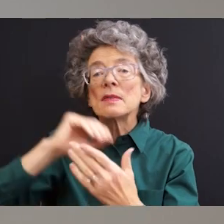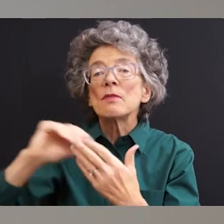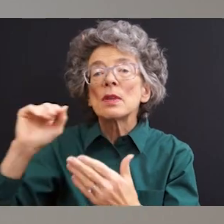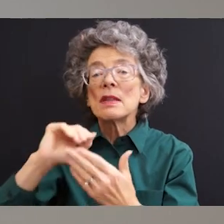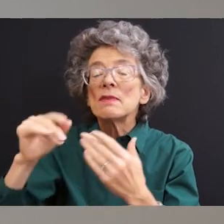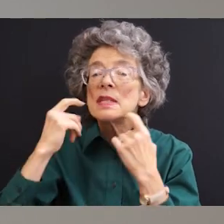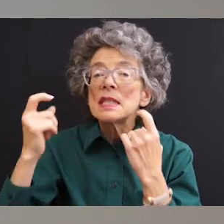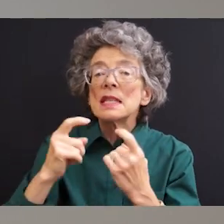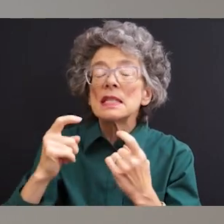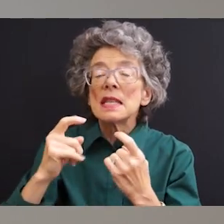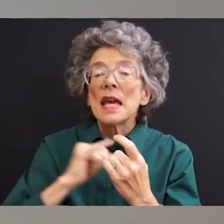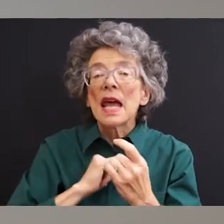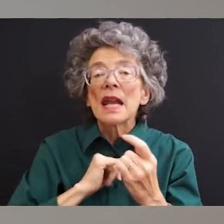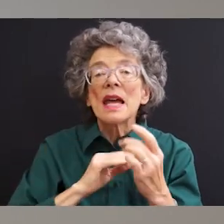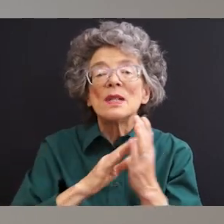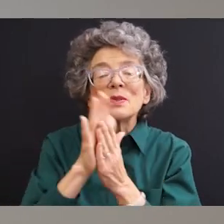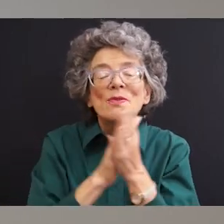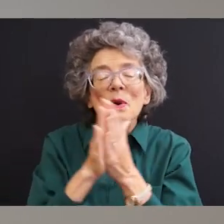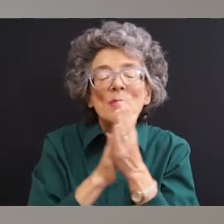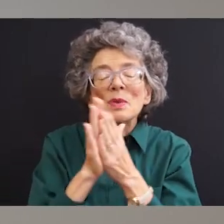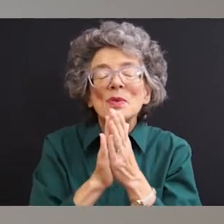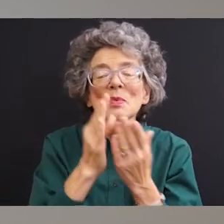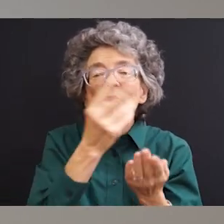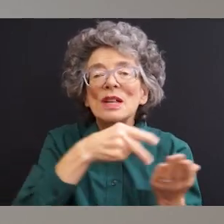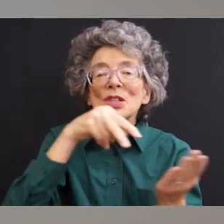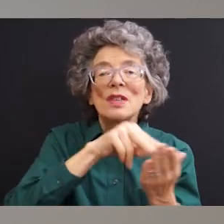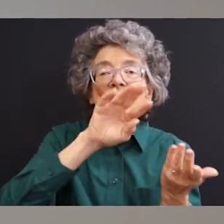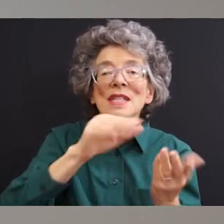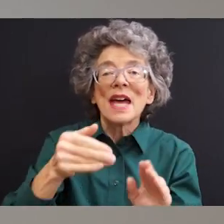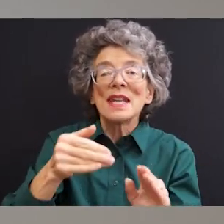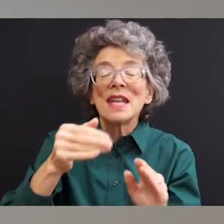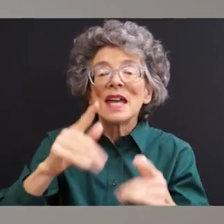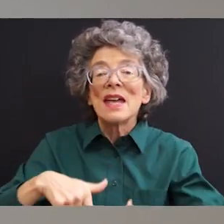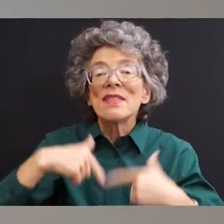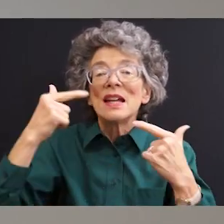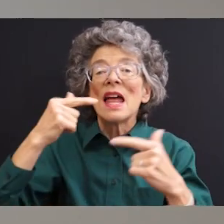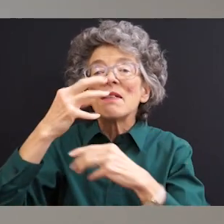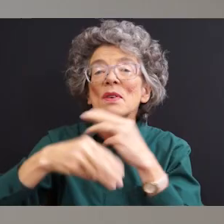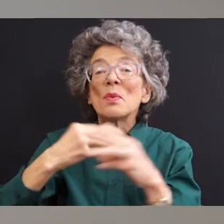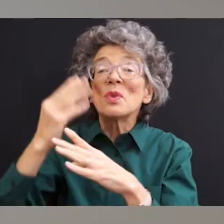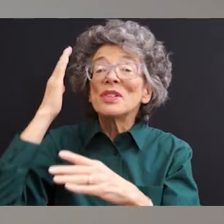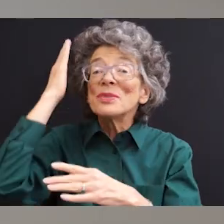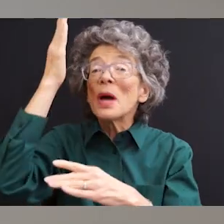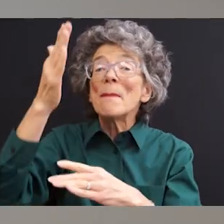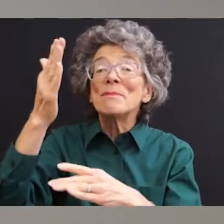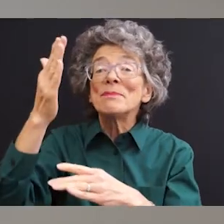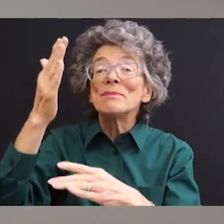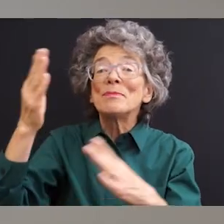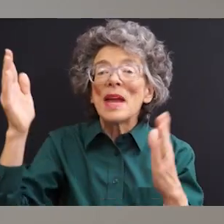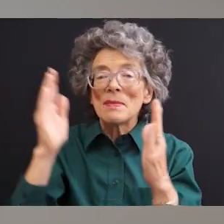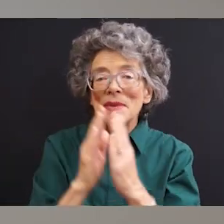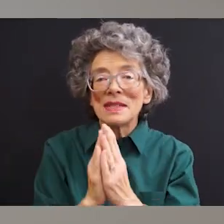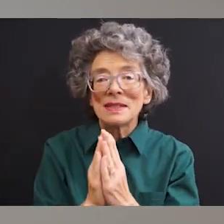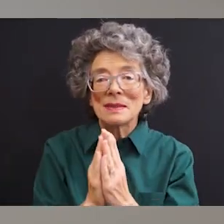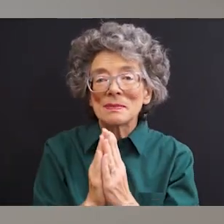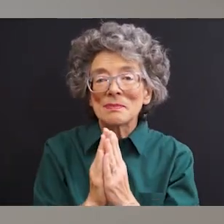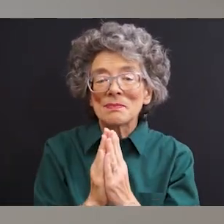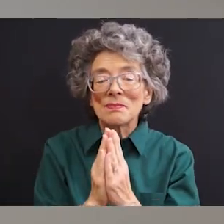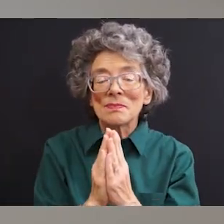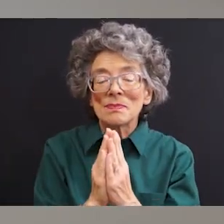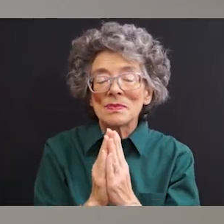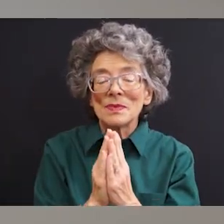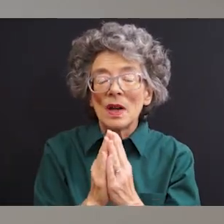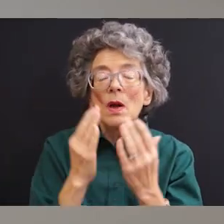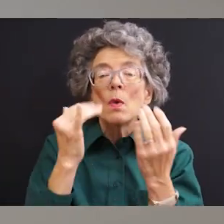of sins, and I look forward to the resurrection of the dead and the life of the world to come. We now offer